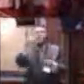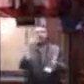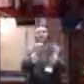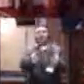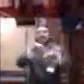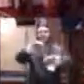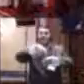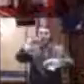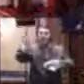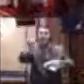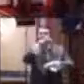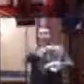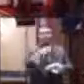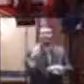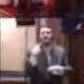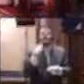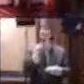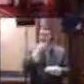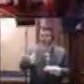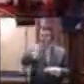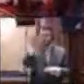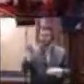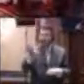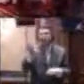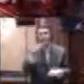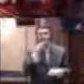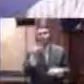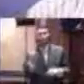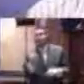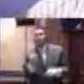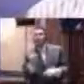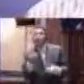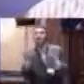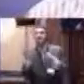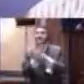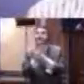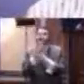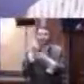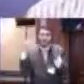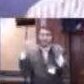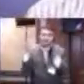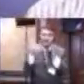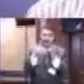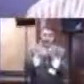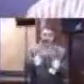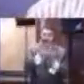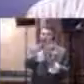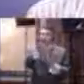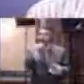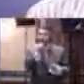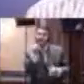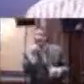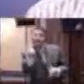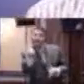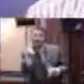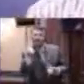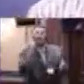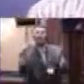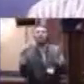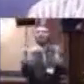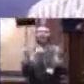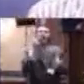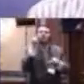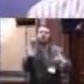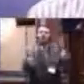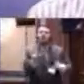healthy thing in any way. I mean, it disempowers people, but it also makes anybody who's in any type of a minority, be